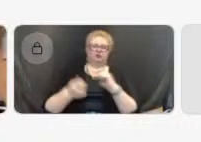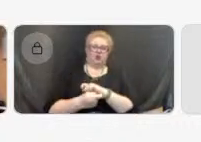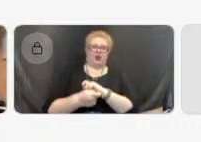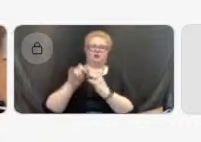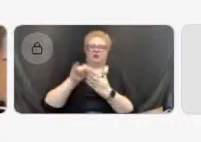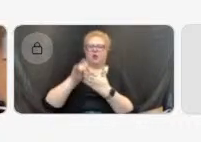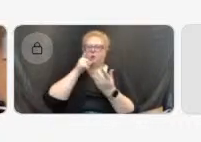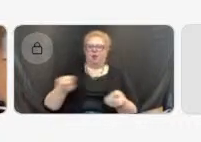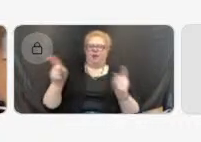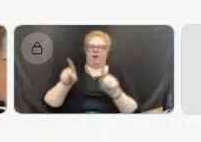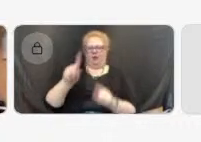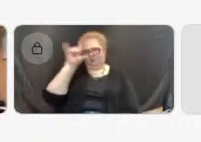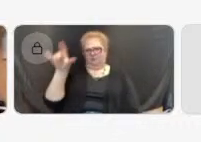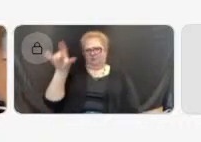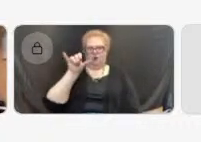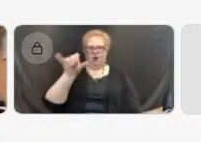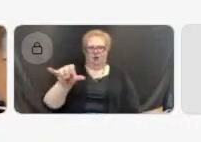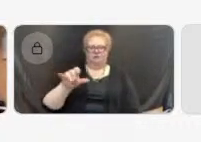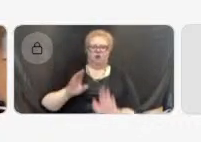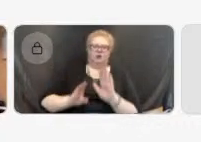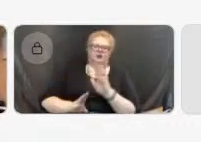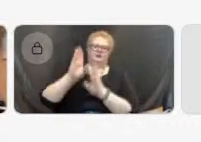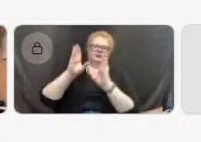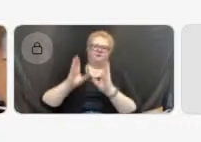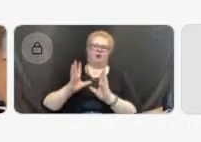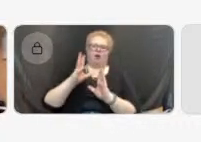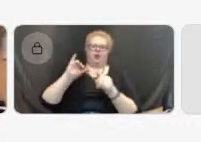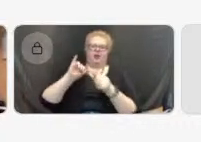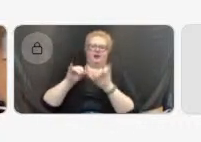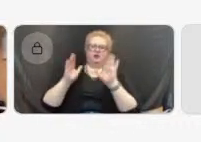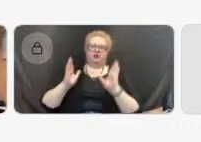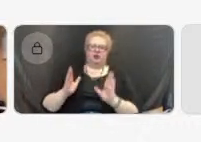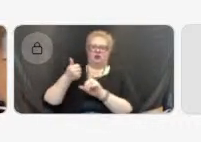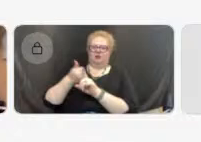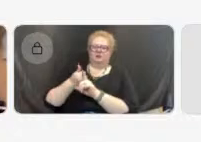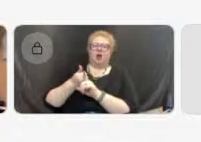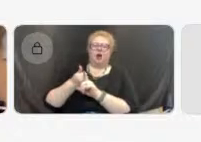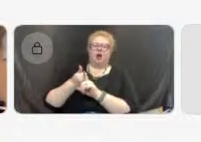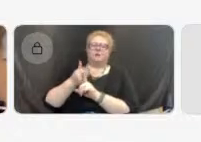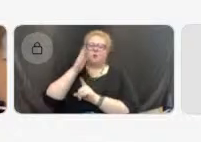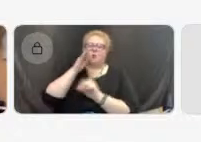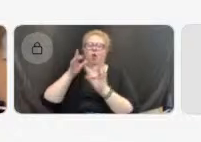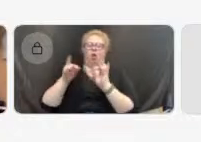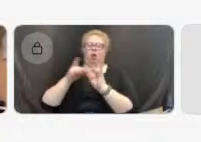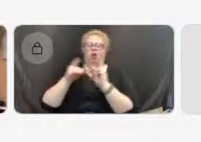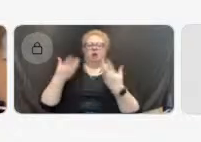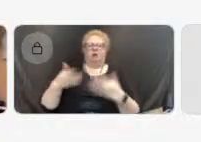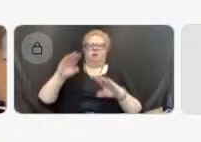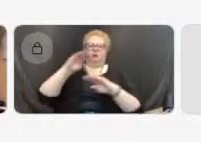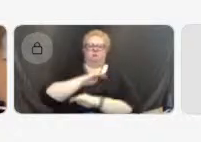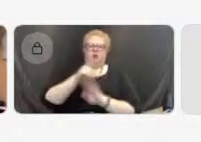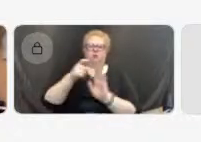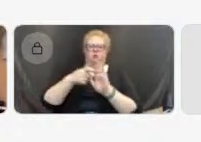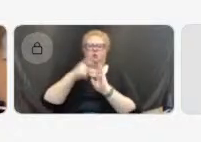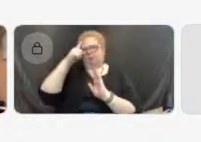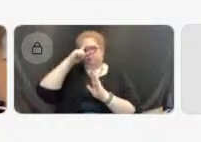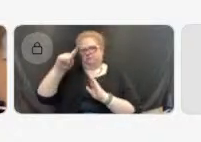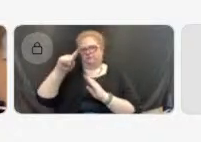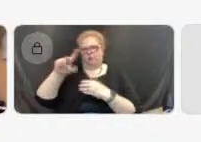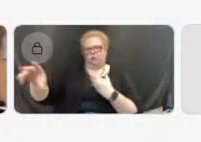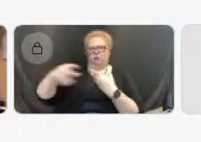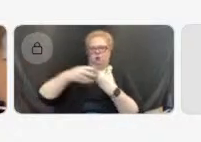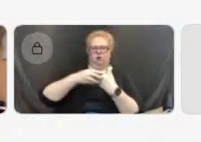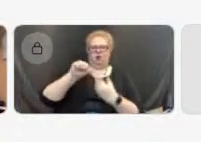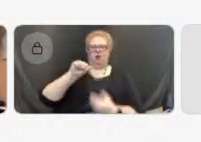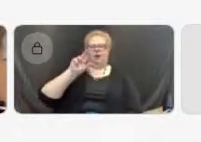The developer and engineer will once again attempt to impart to you that they have met the requirements for annexation, and